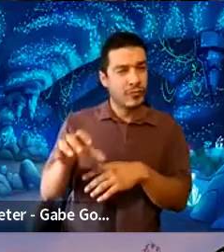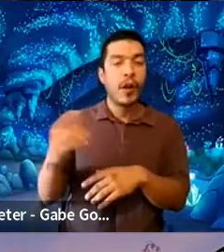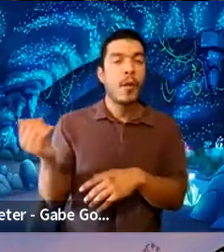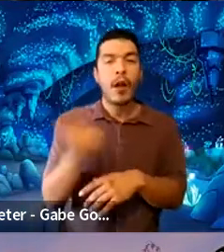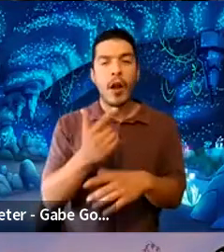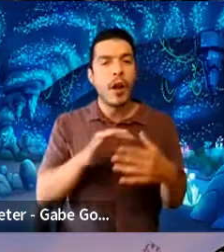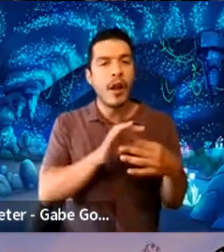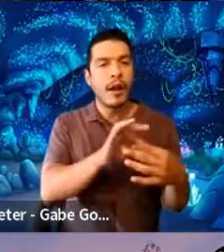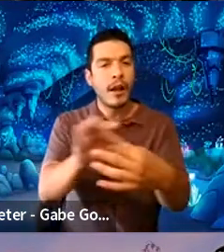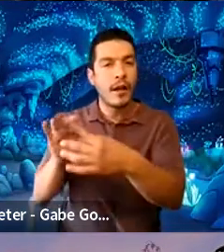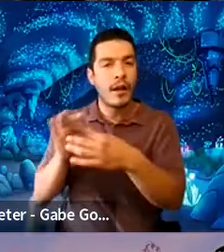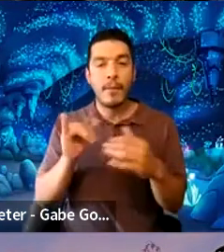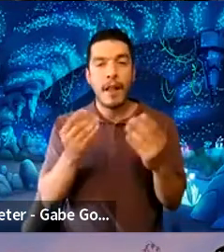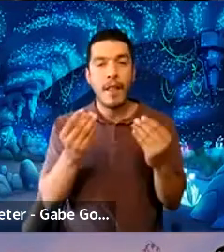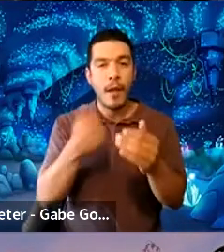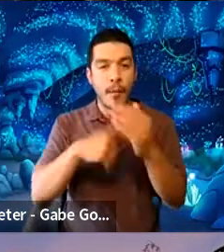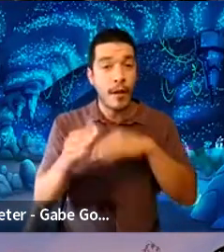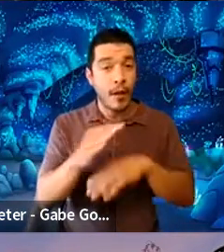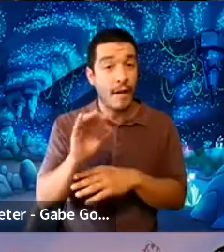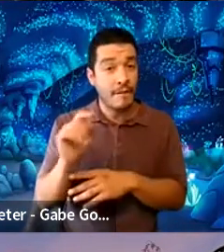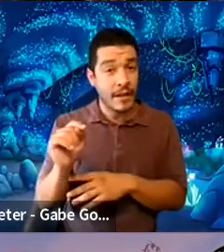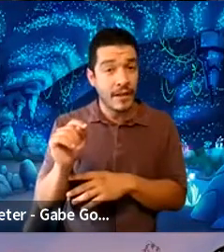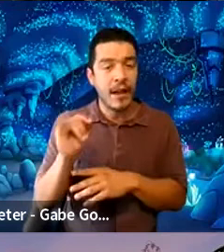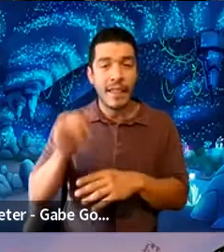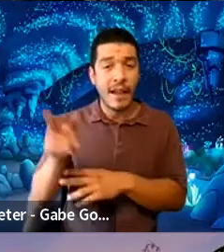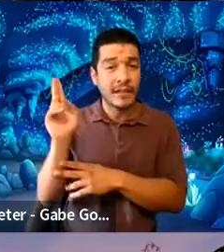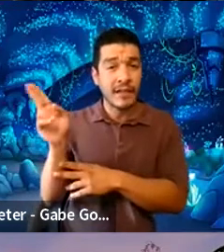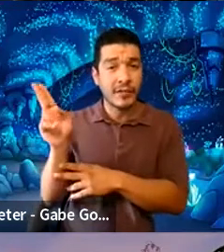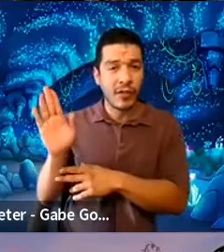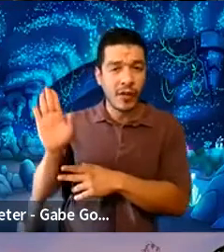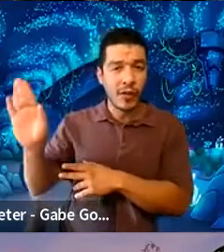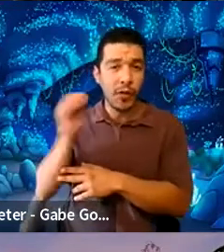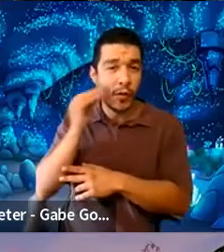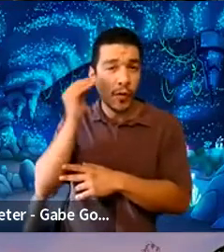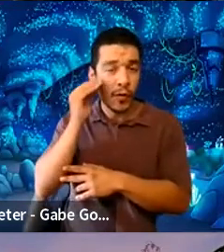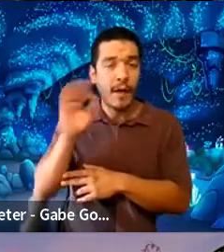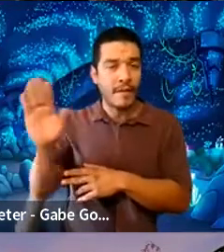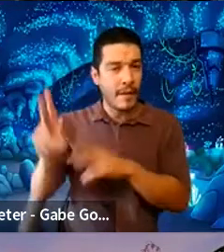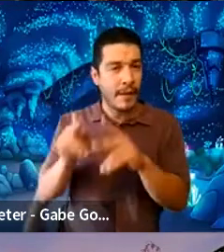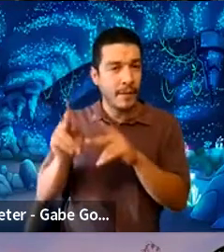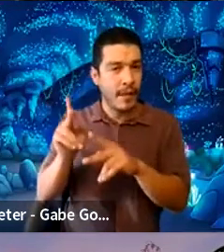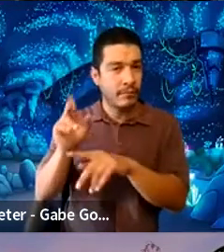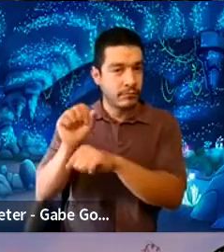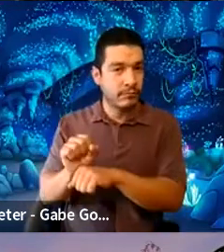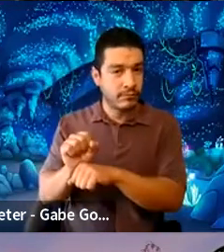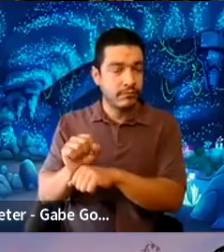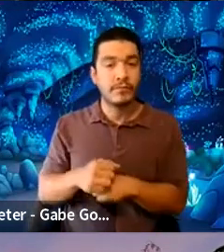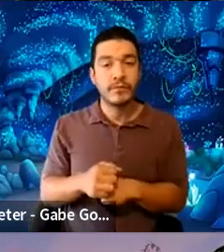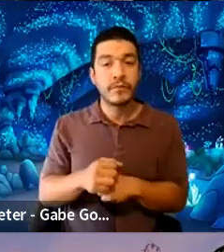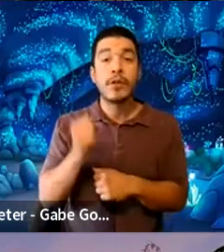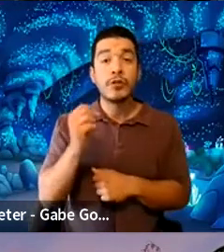all connected by the ground beneath our feet, which is historically the home of Indigenous people. So we are